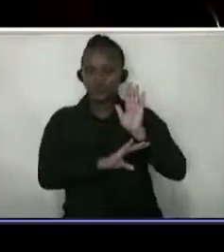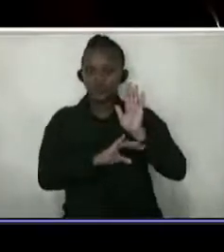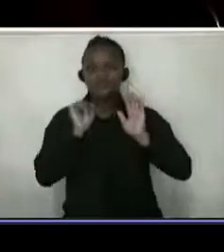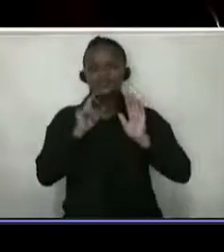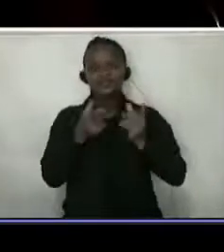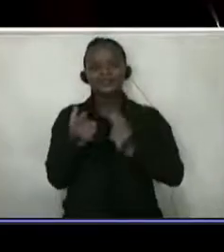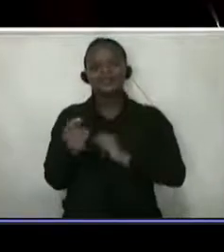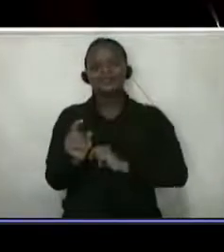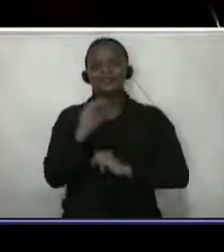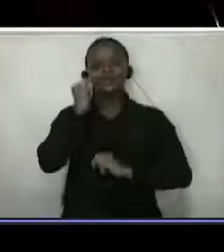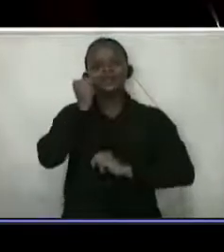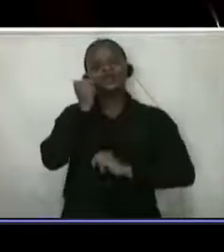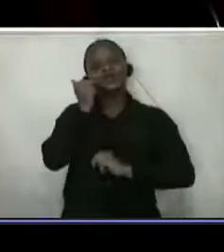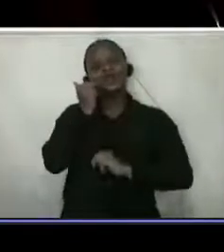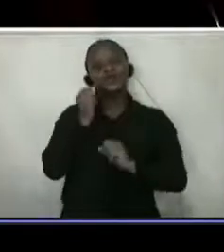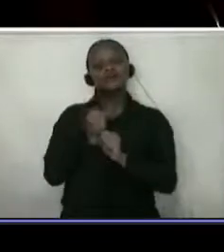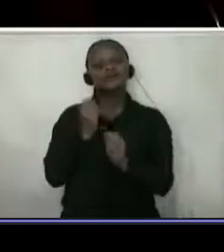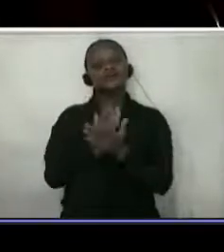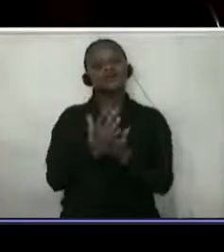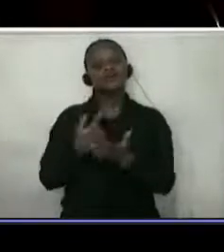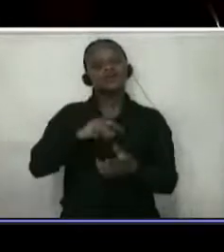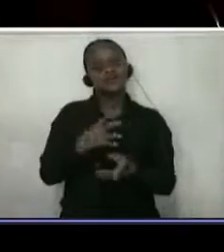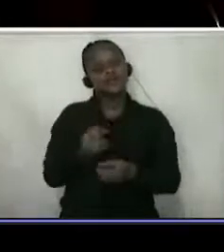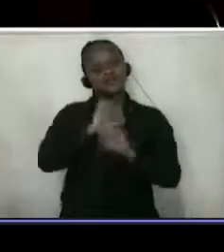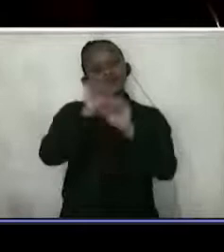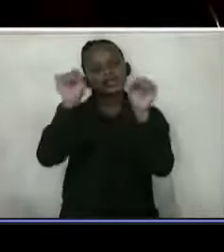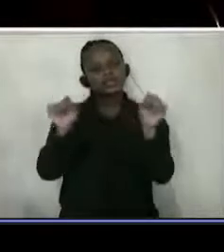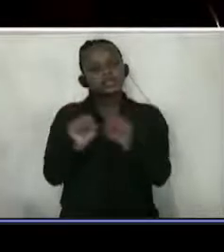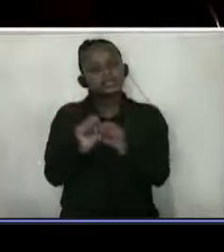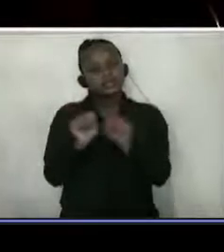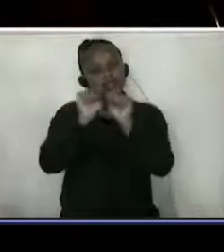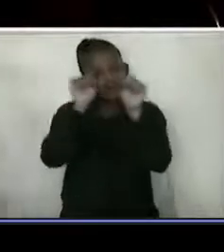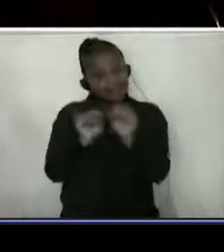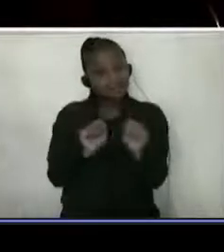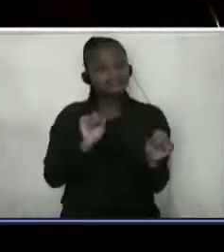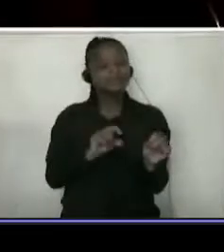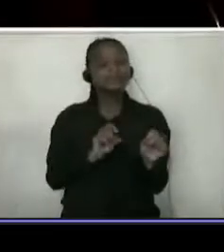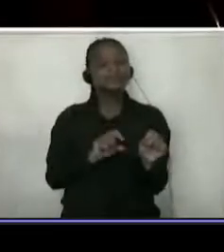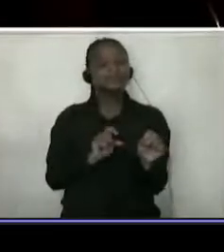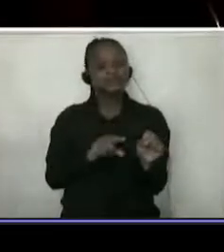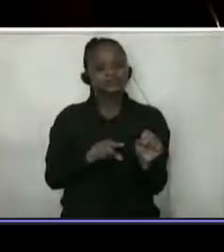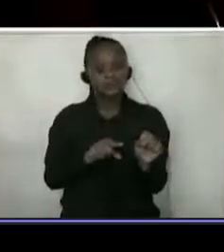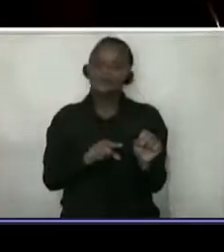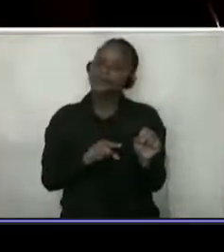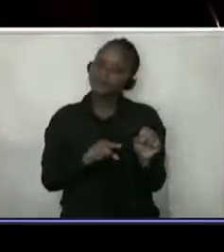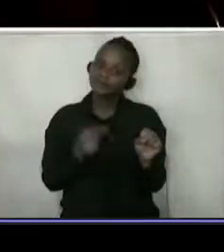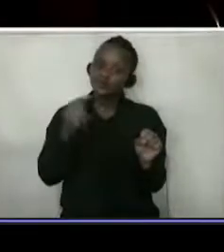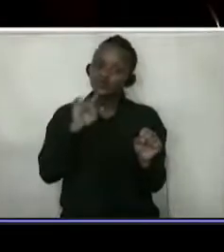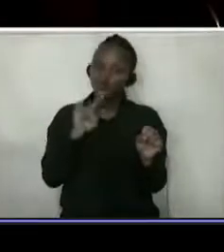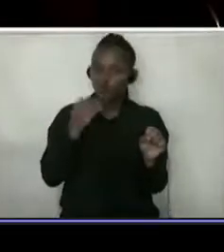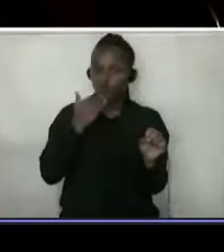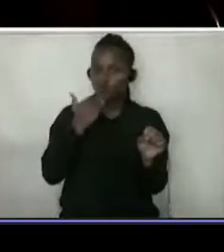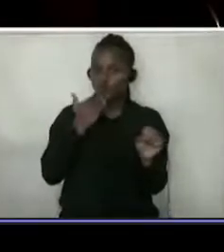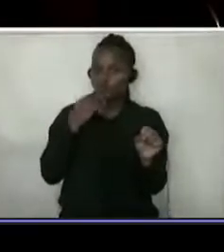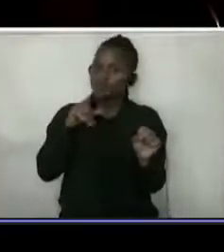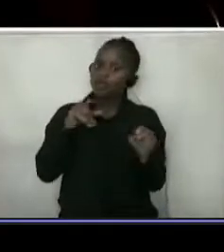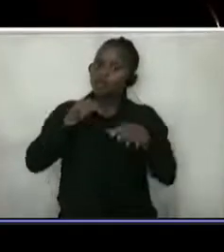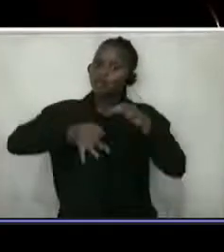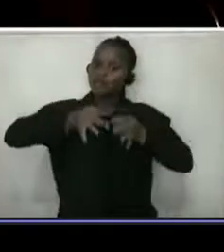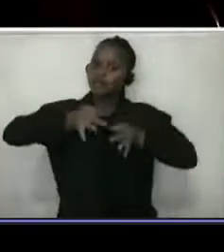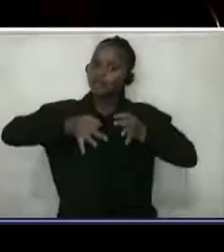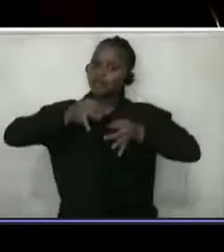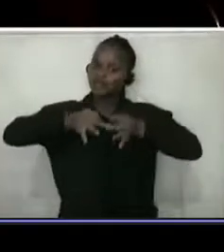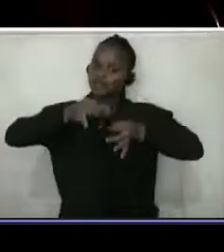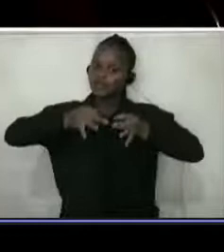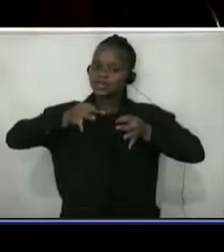system that would prevent the kind of power overreach of the executive and parliament that we saw those nasty gnats make themselves guilty of